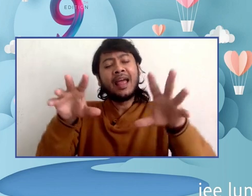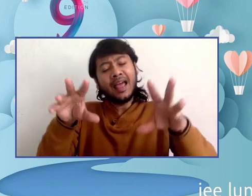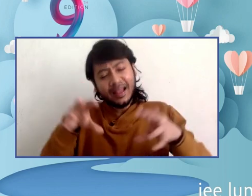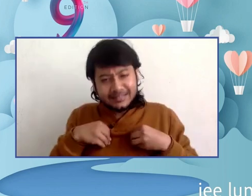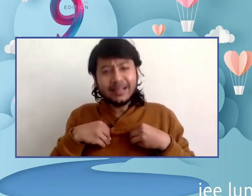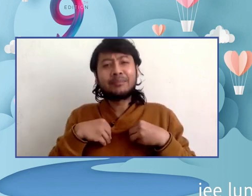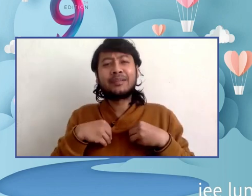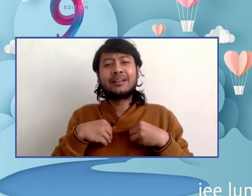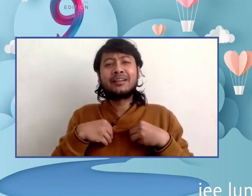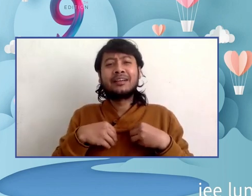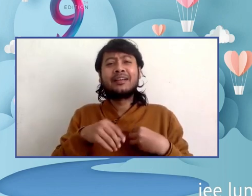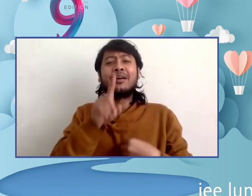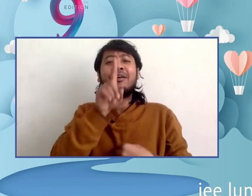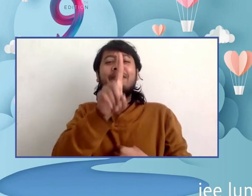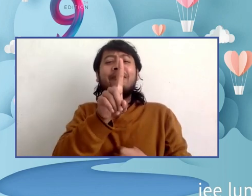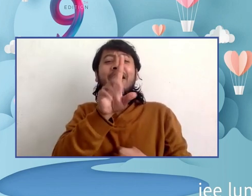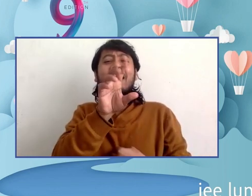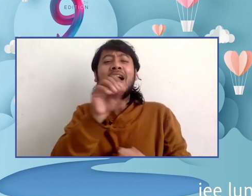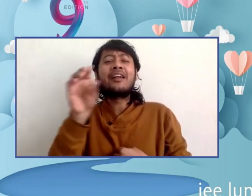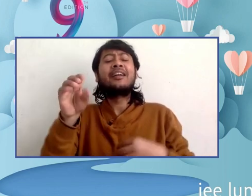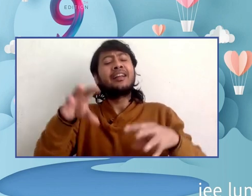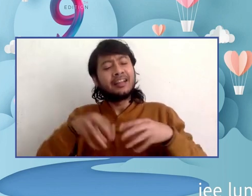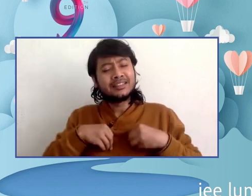use so